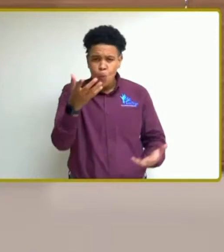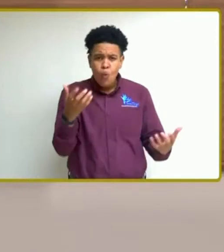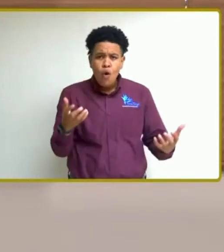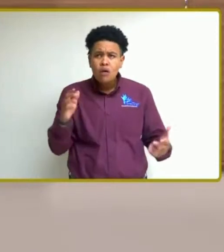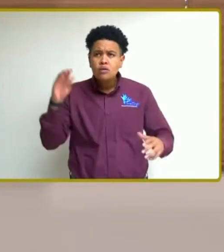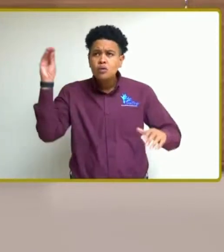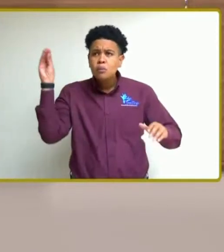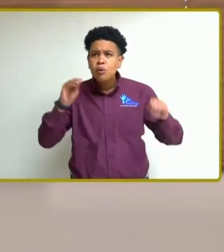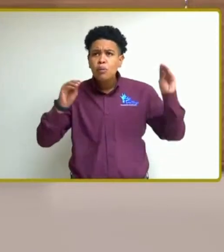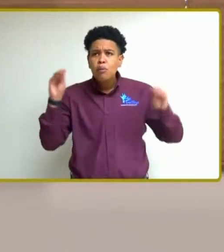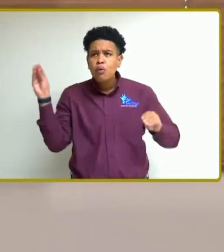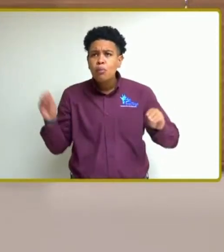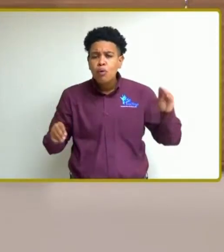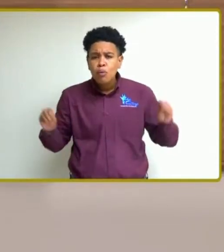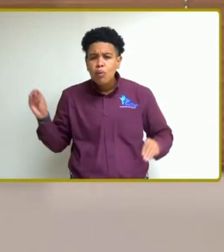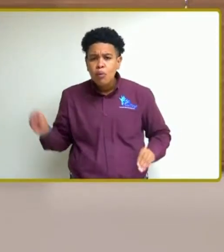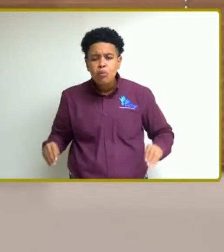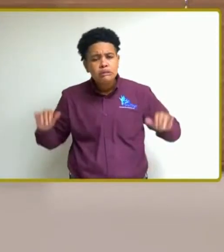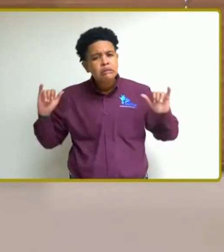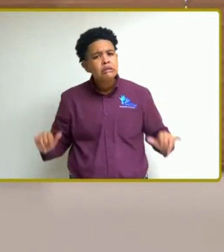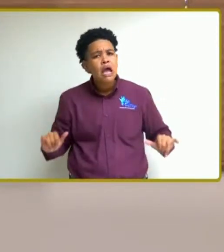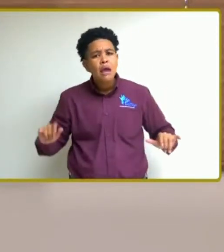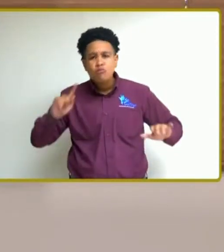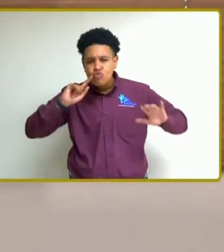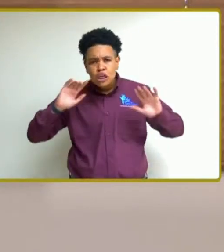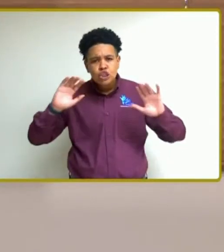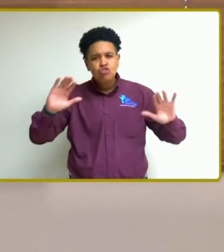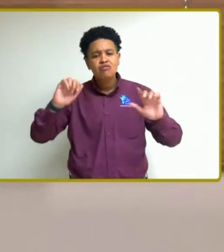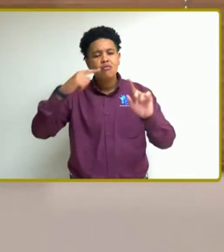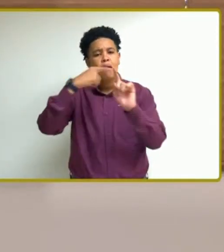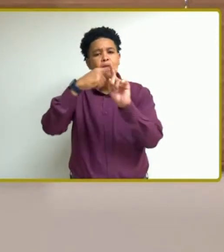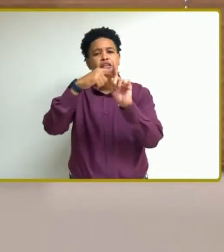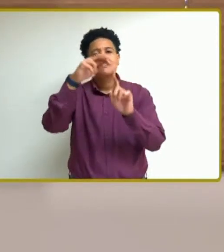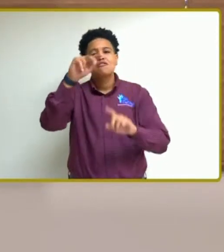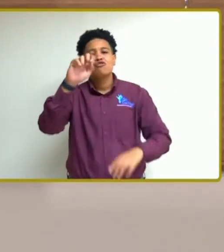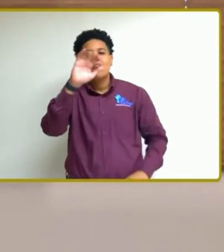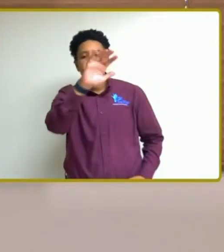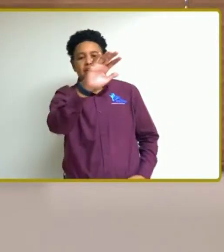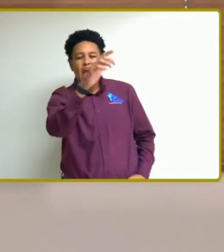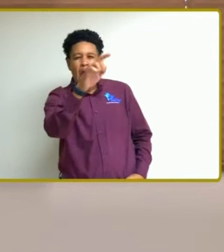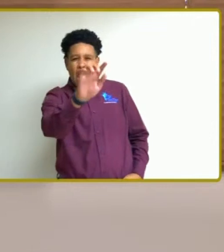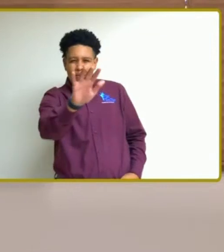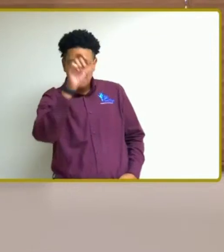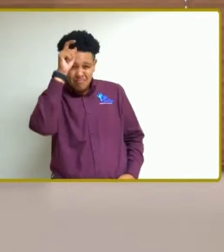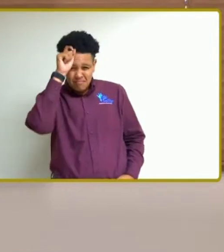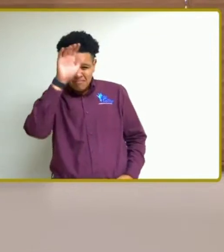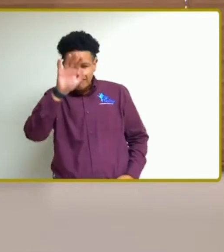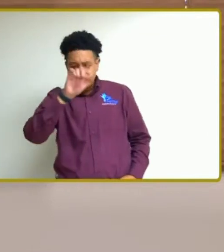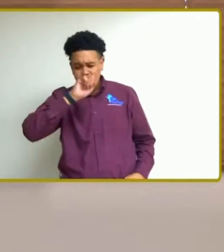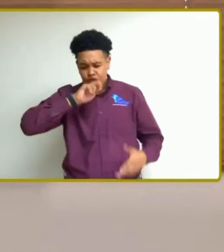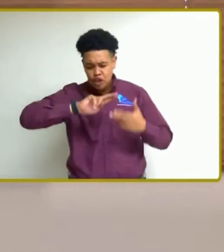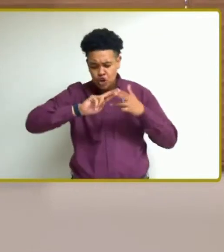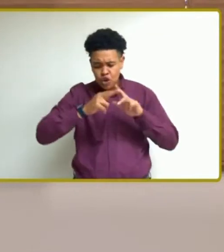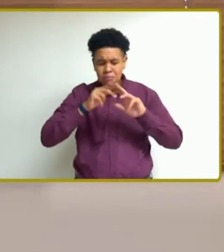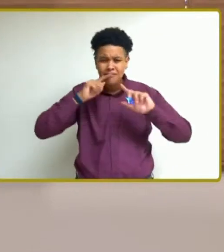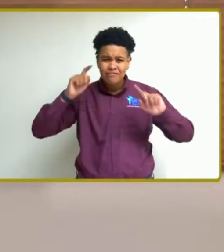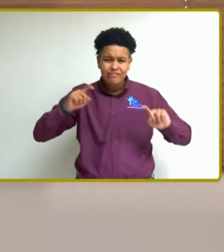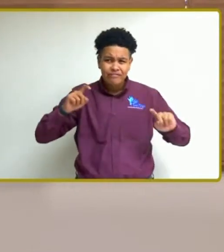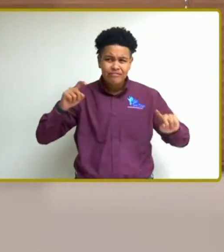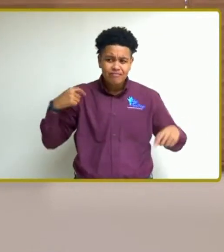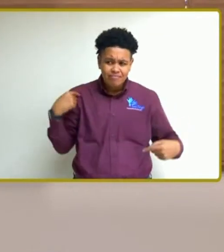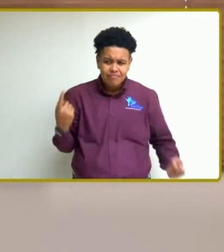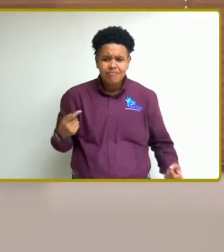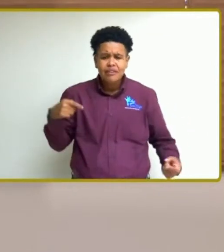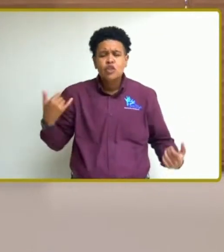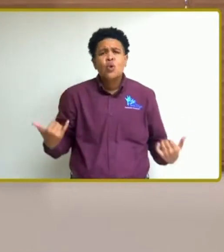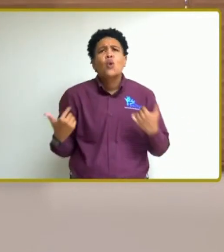put in place remain the same. It is driven by the positivity rate. But the number of tests at